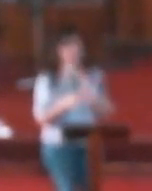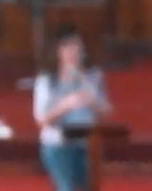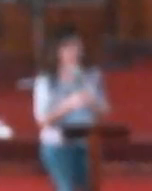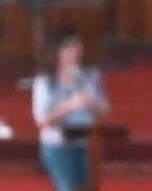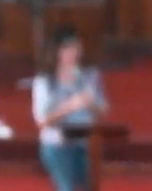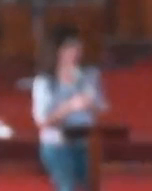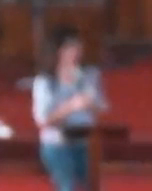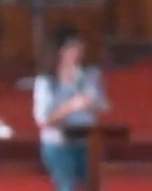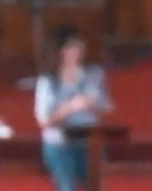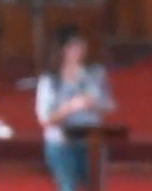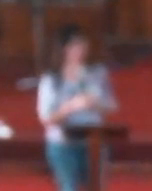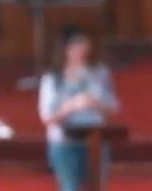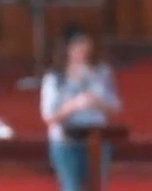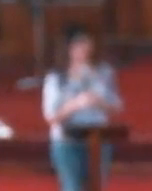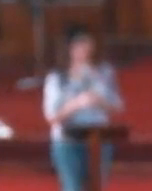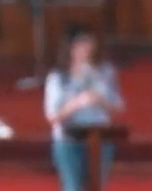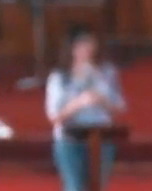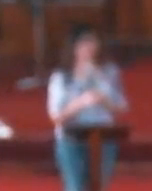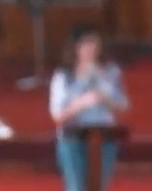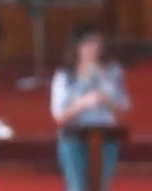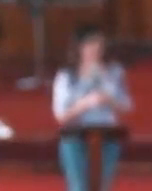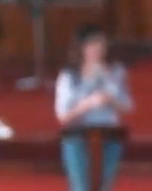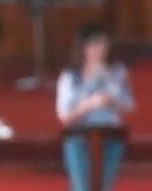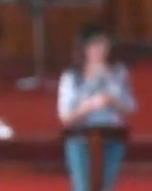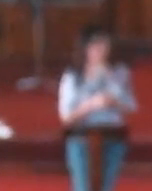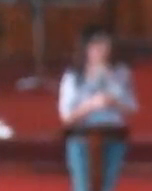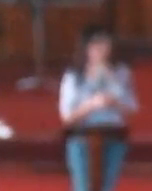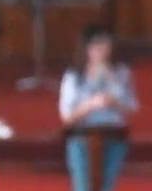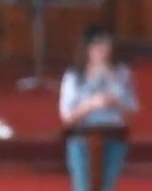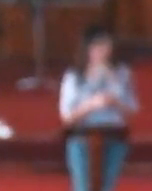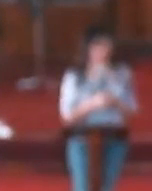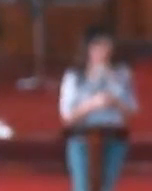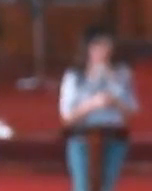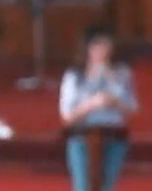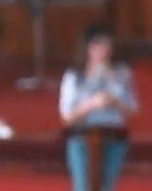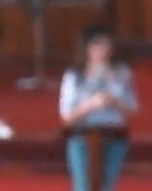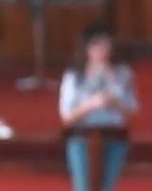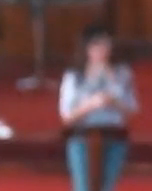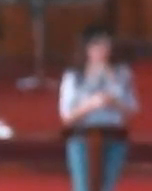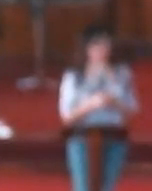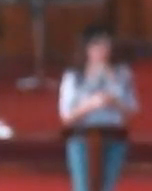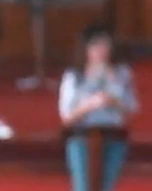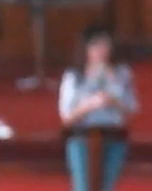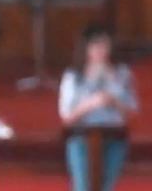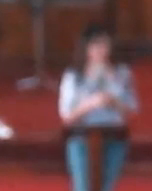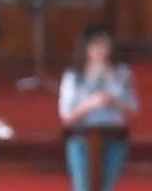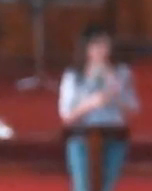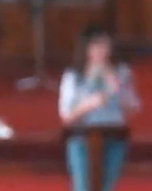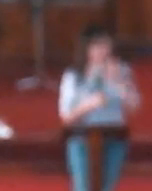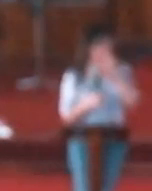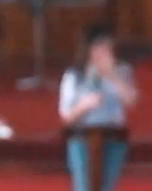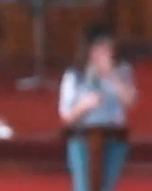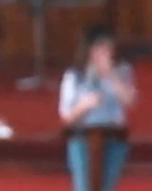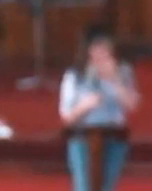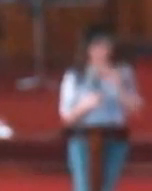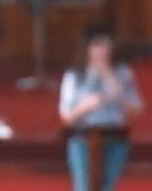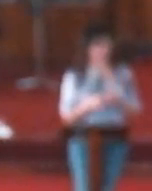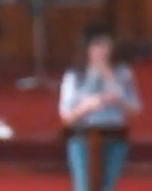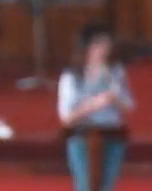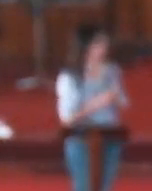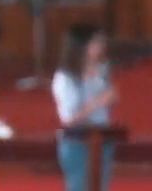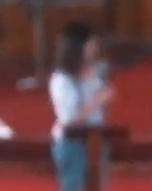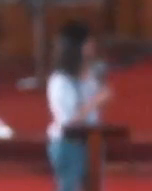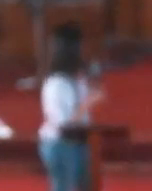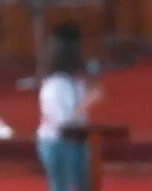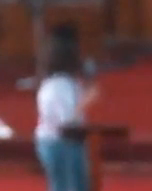their situation. Pero si estás seguro, si estás razonablemente seguro que Dios te está